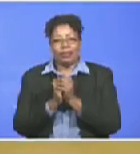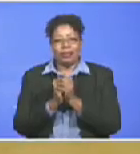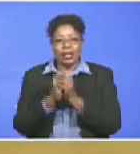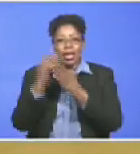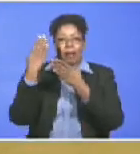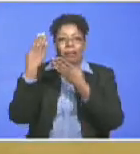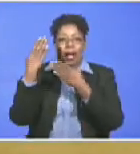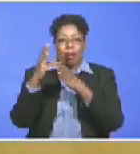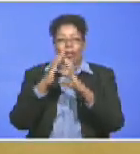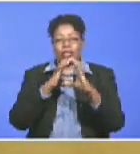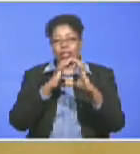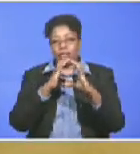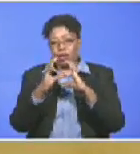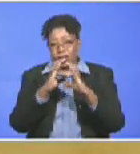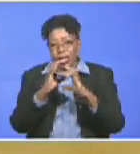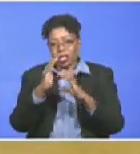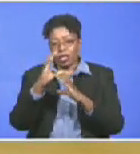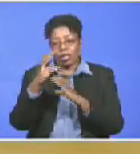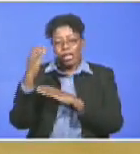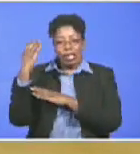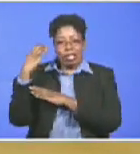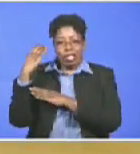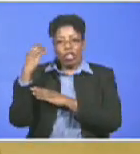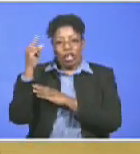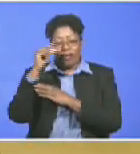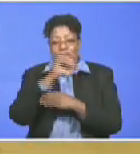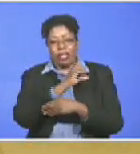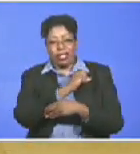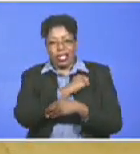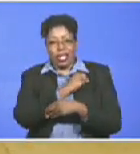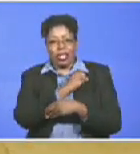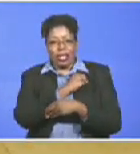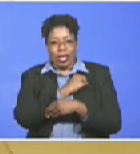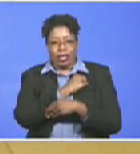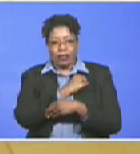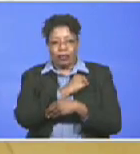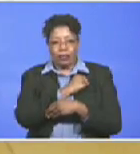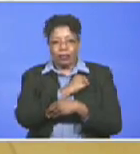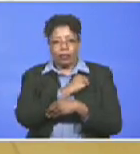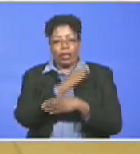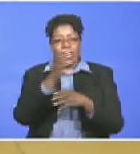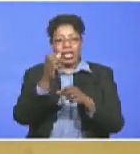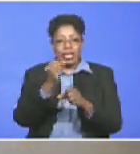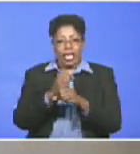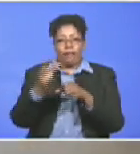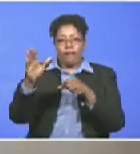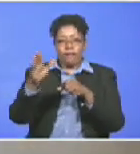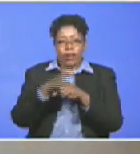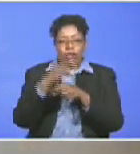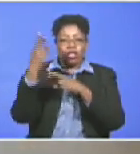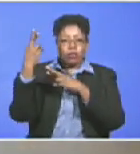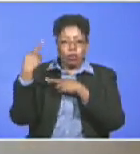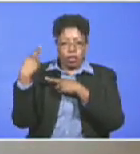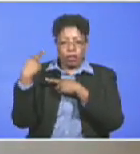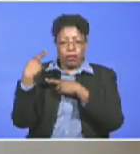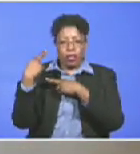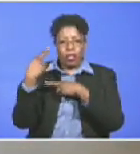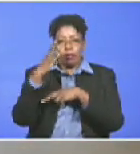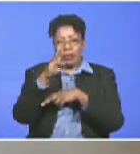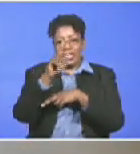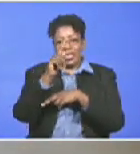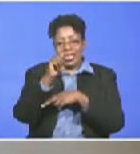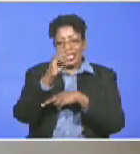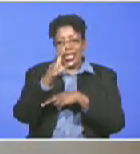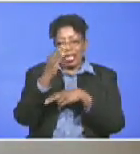Bahamas Telecommunications Company CEO Garfield Sinclair admitting to our news team that he takes full responsibility for several of BTC's retail